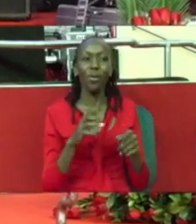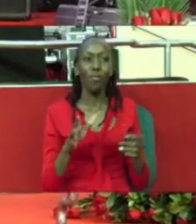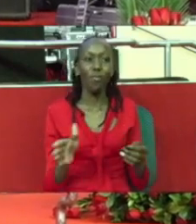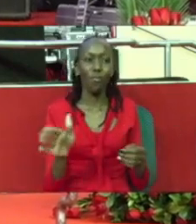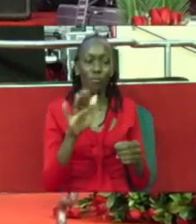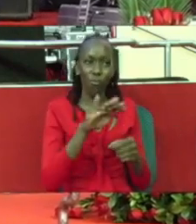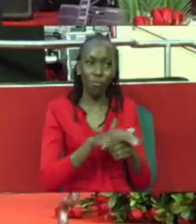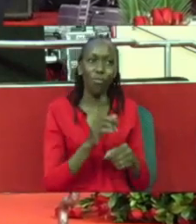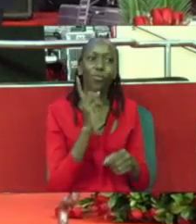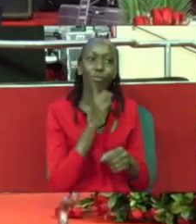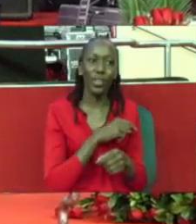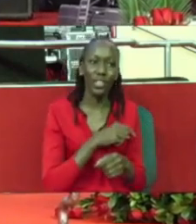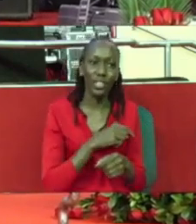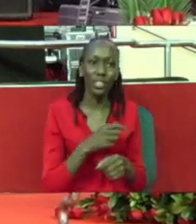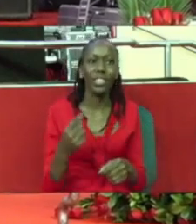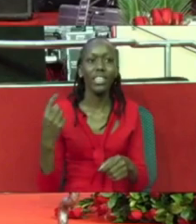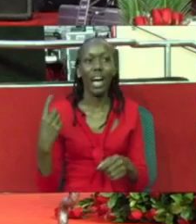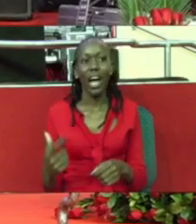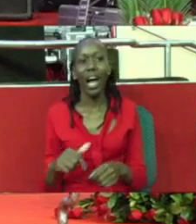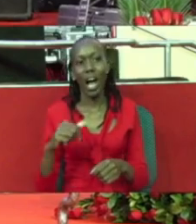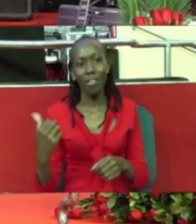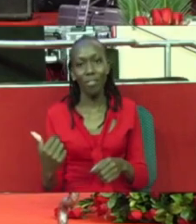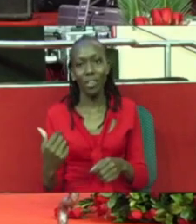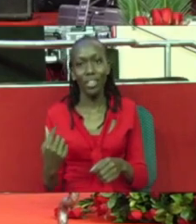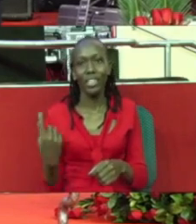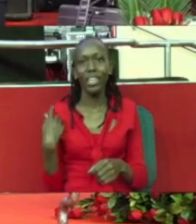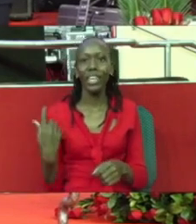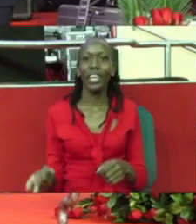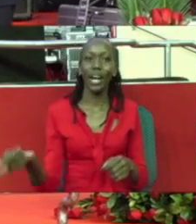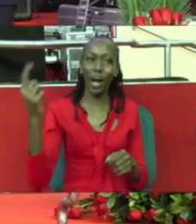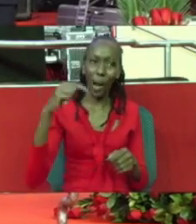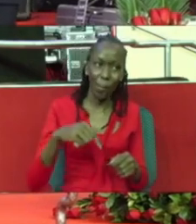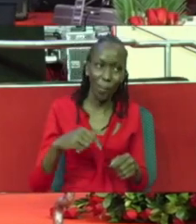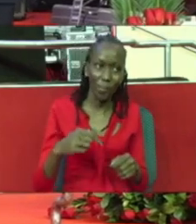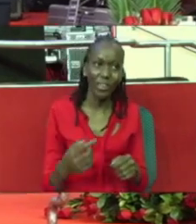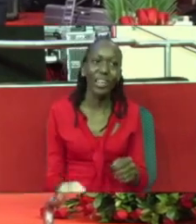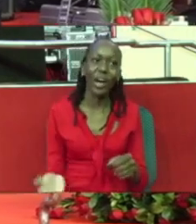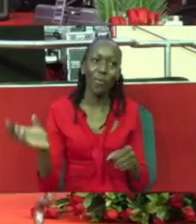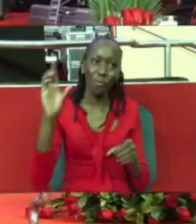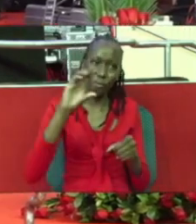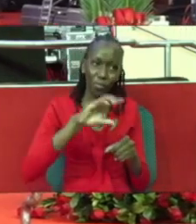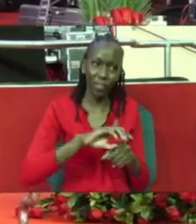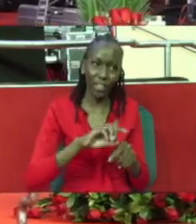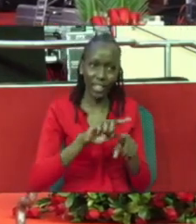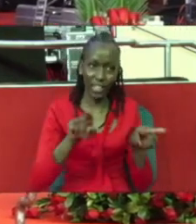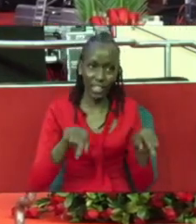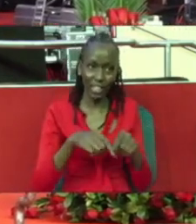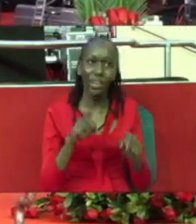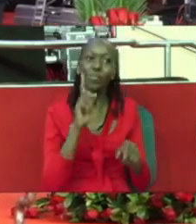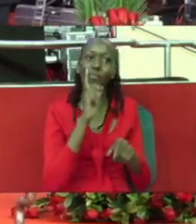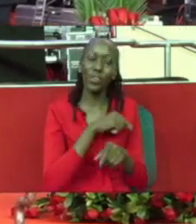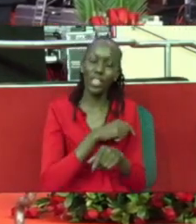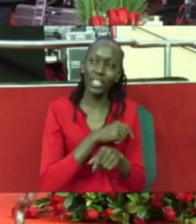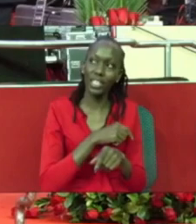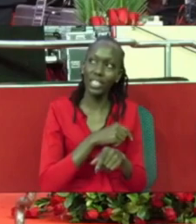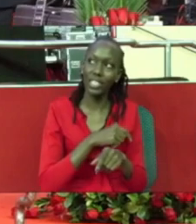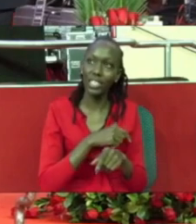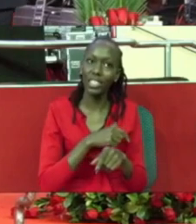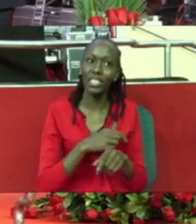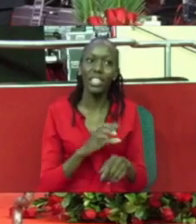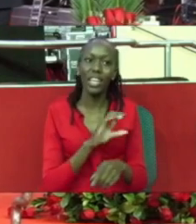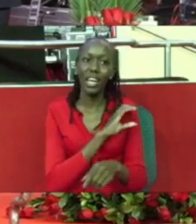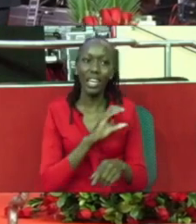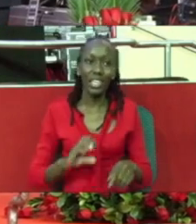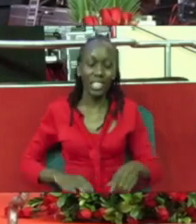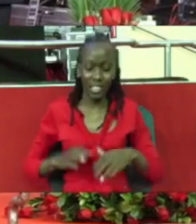asked for another, akaitisha kingine, and it filled, na kikajaa, Christians, until we release, aha, Wakristo hadi tuachilie,